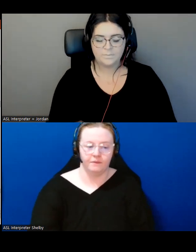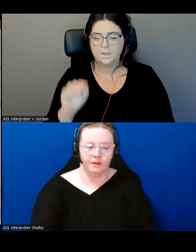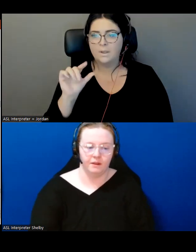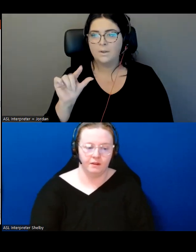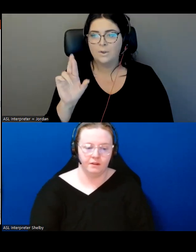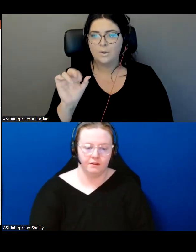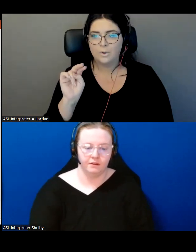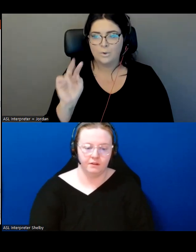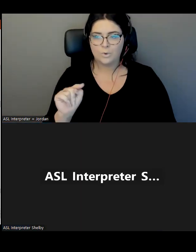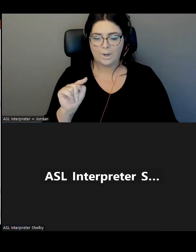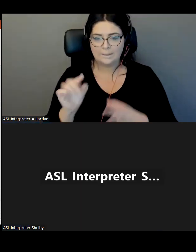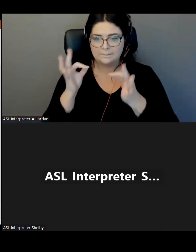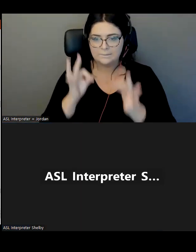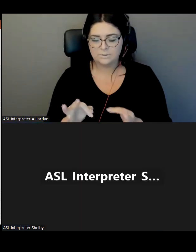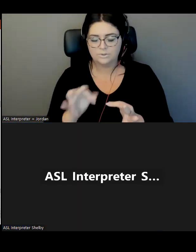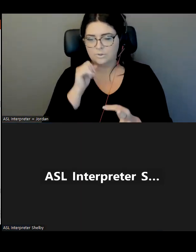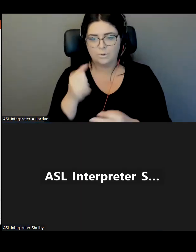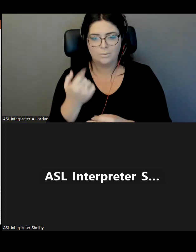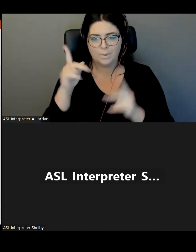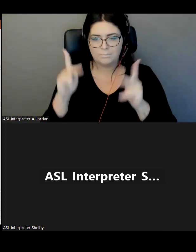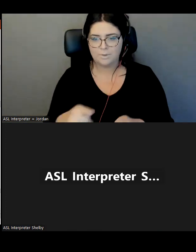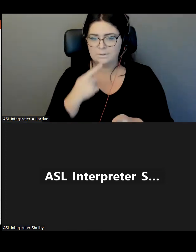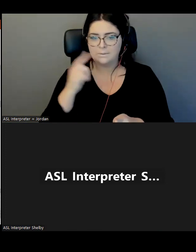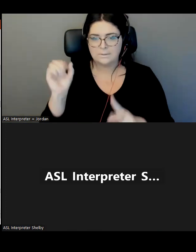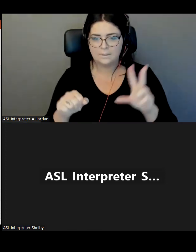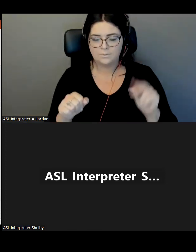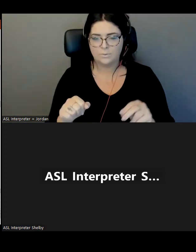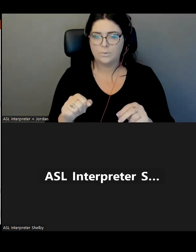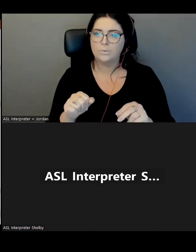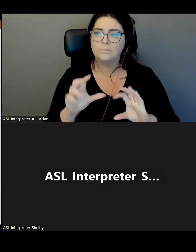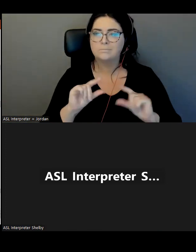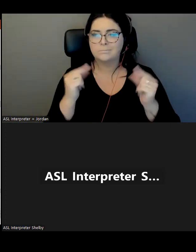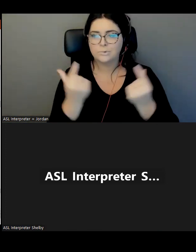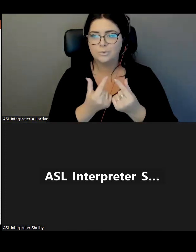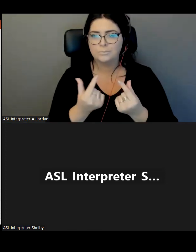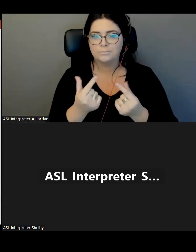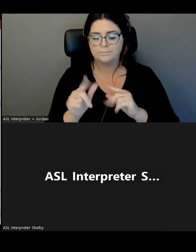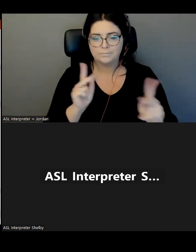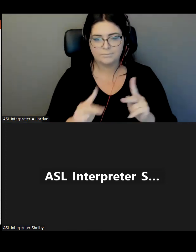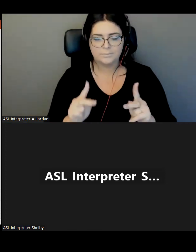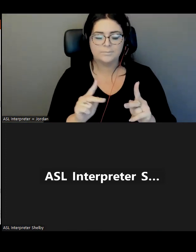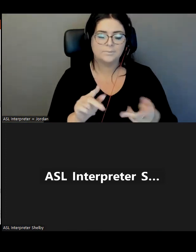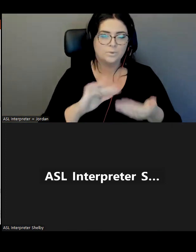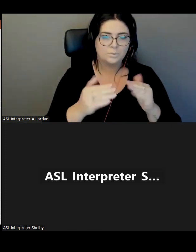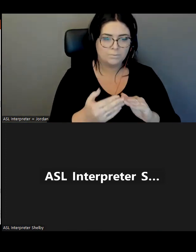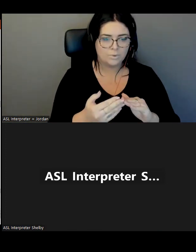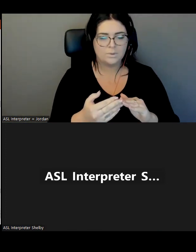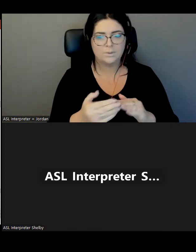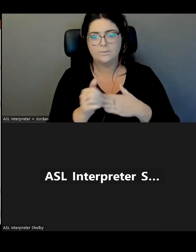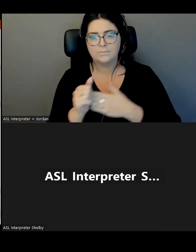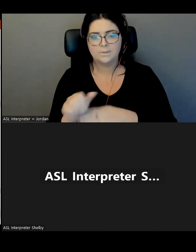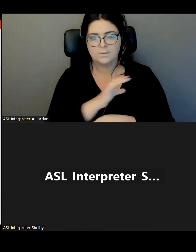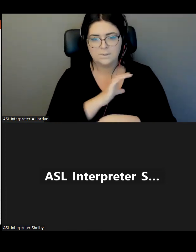committees, and they are made up of folks from our steering committee who are from the community or from the health